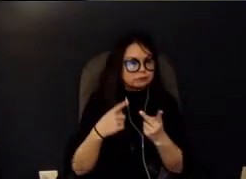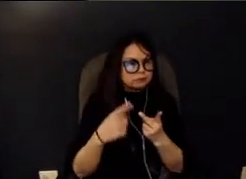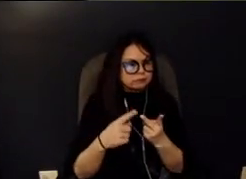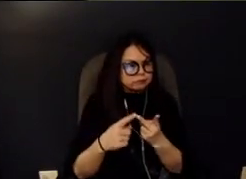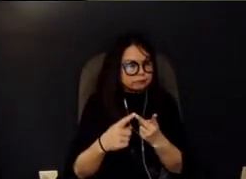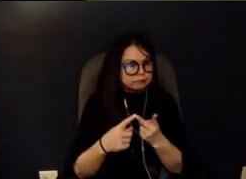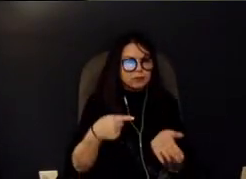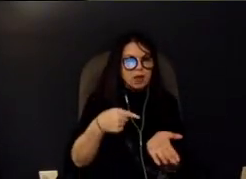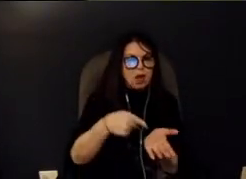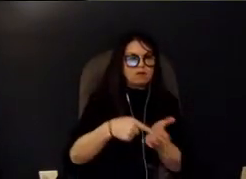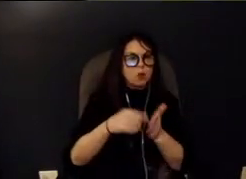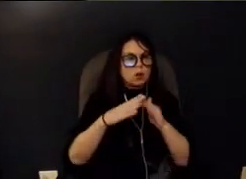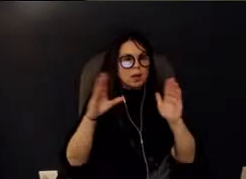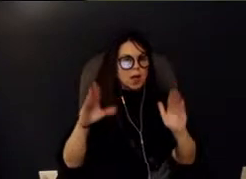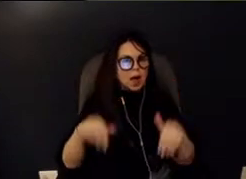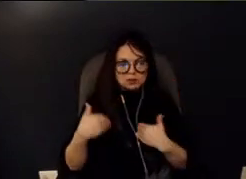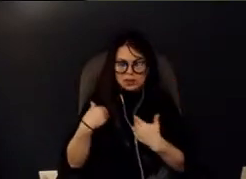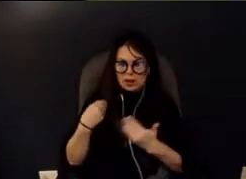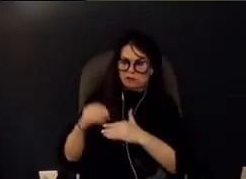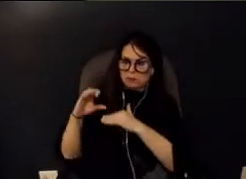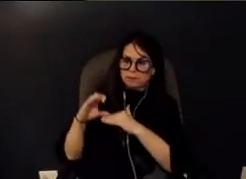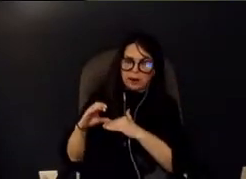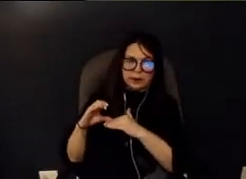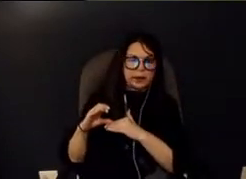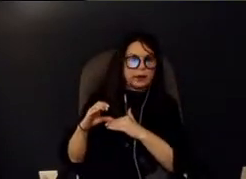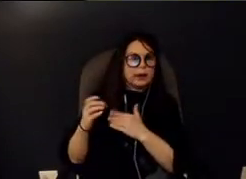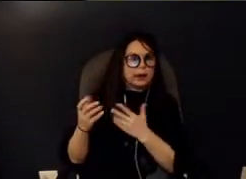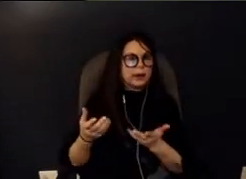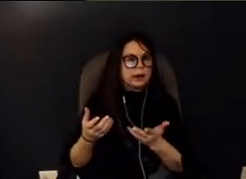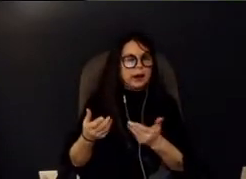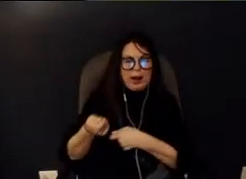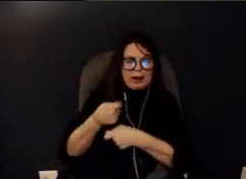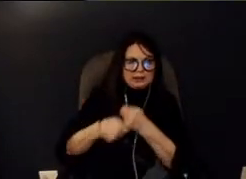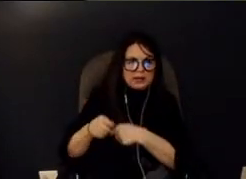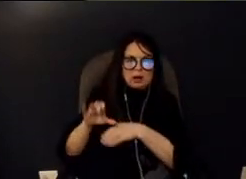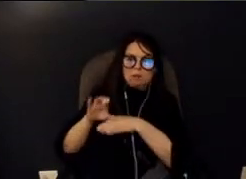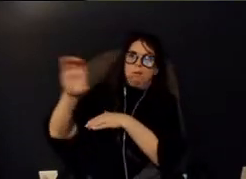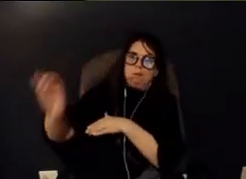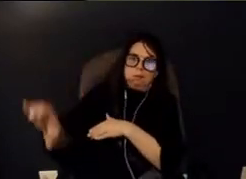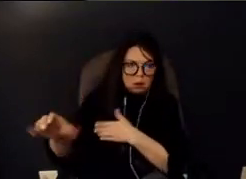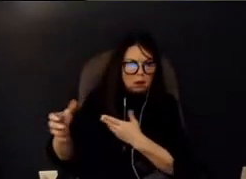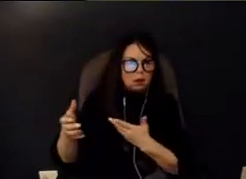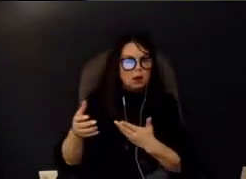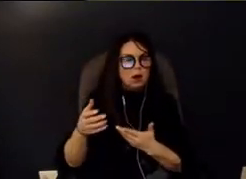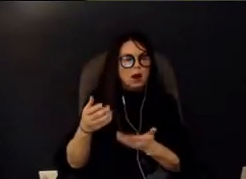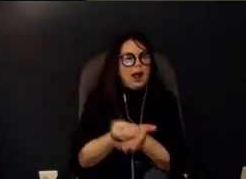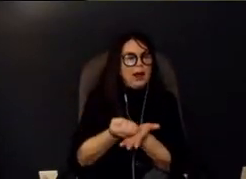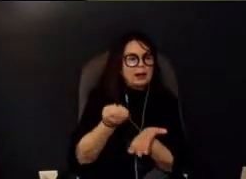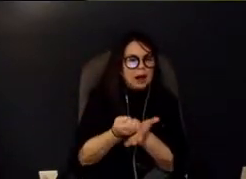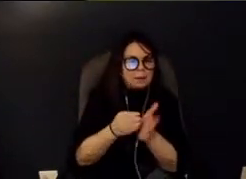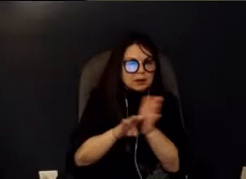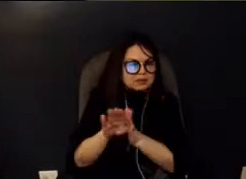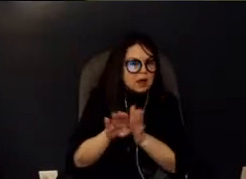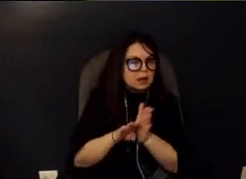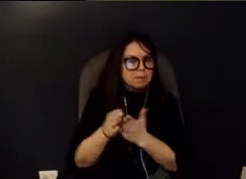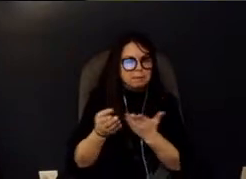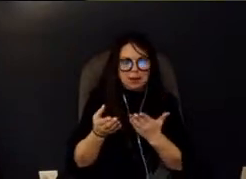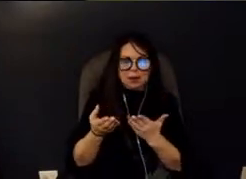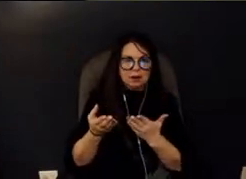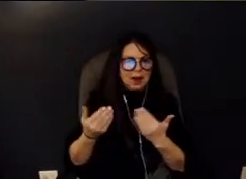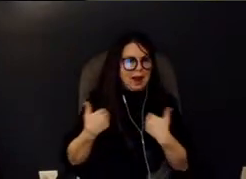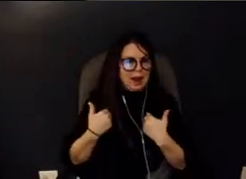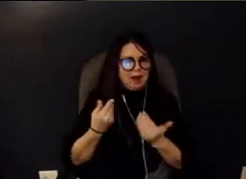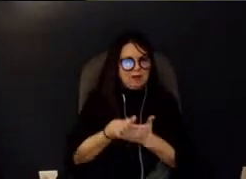renter stability, in health and economic development and rebuilding. All of those things should be on the